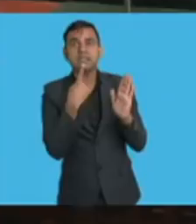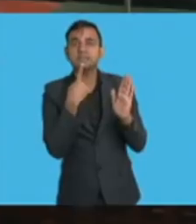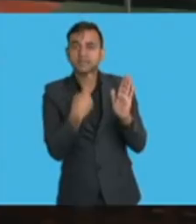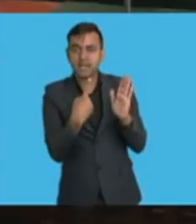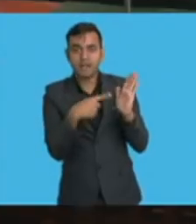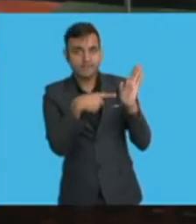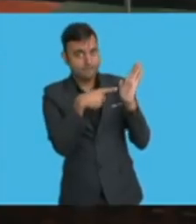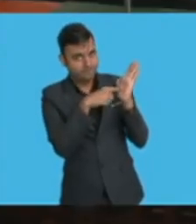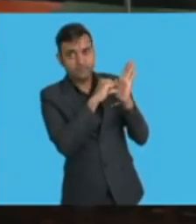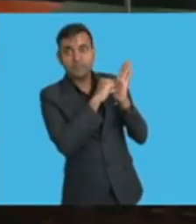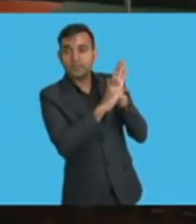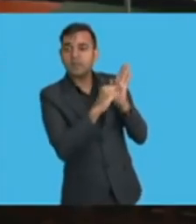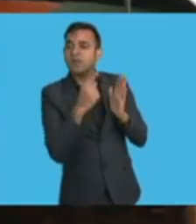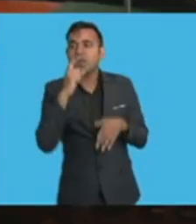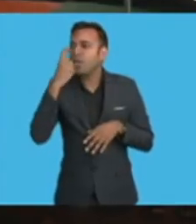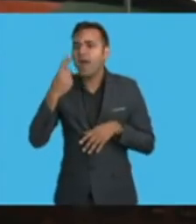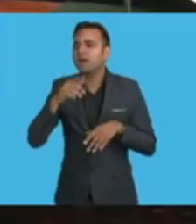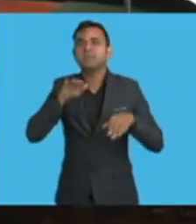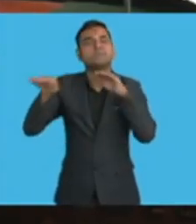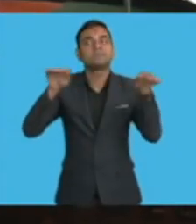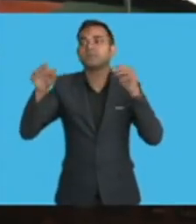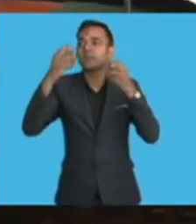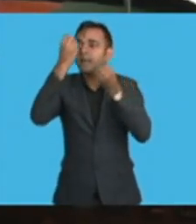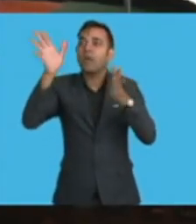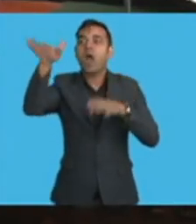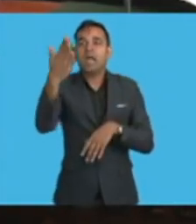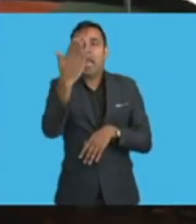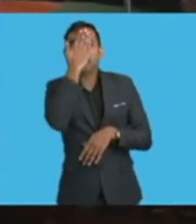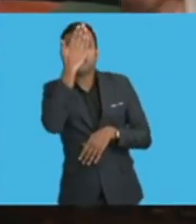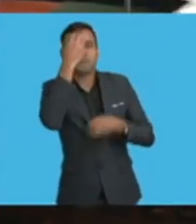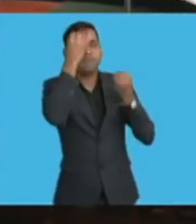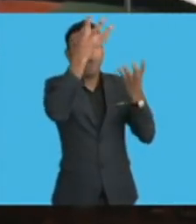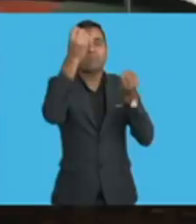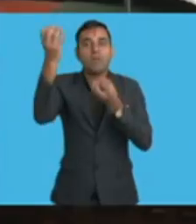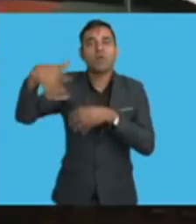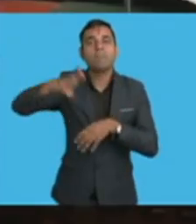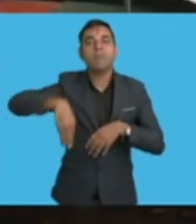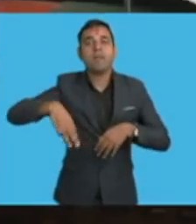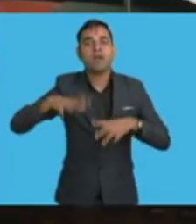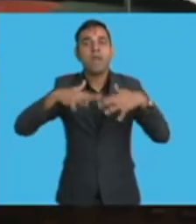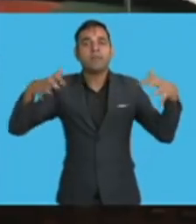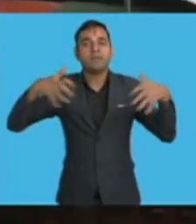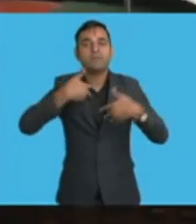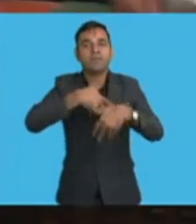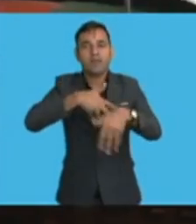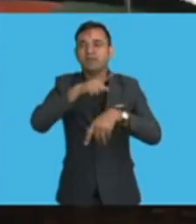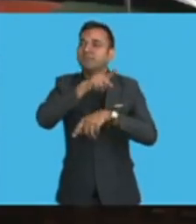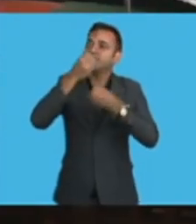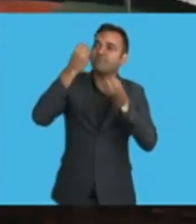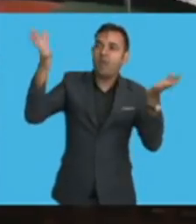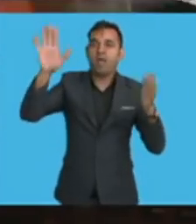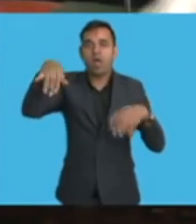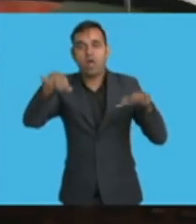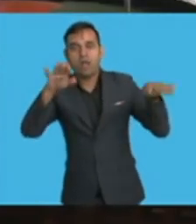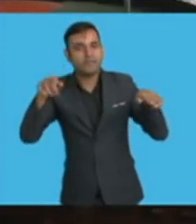in and to put into process the appointment of a president when the vacancy has